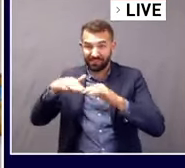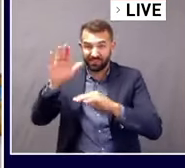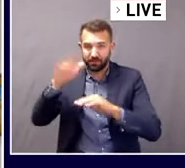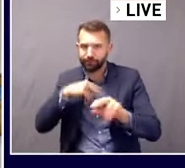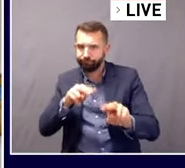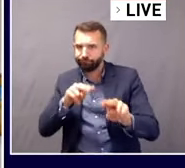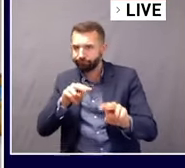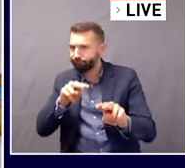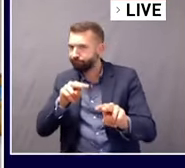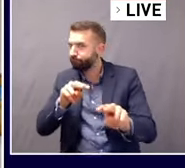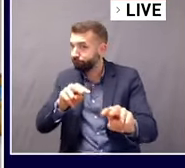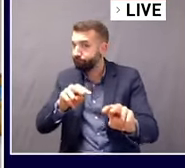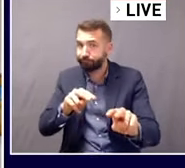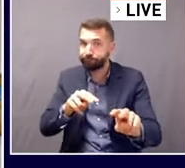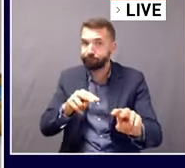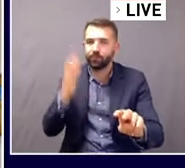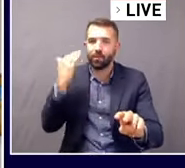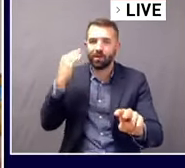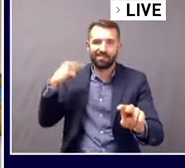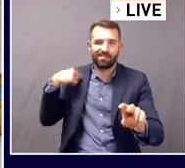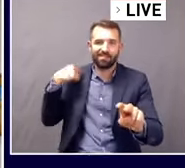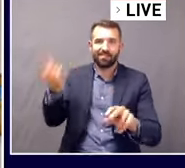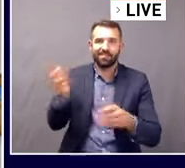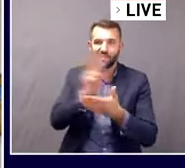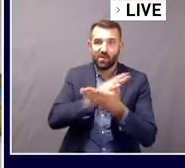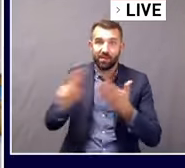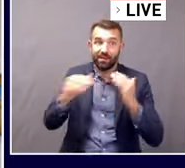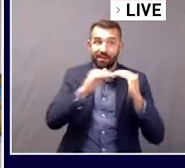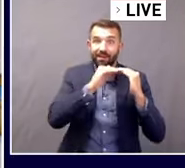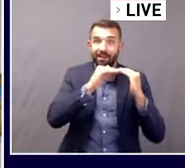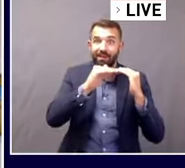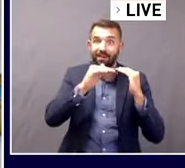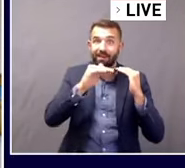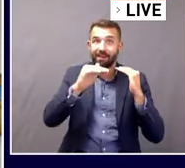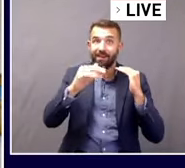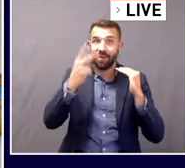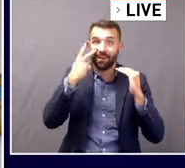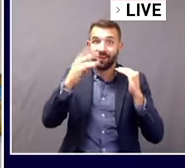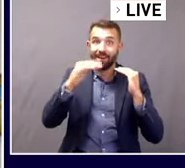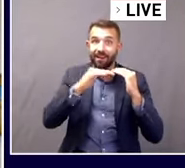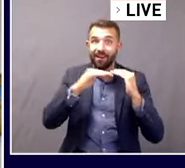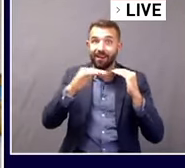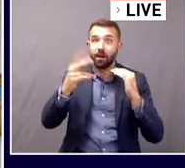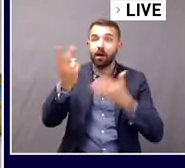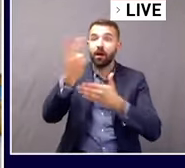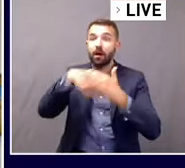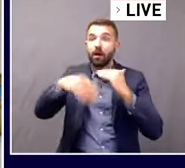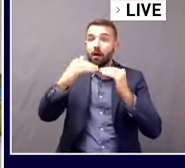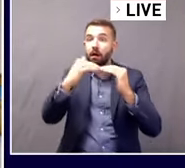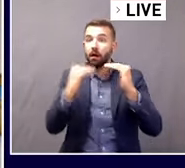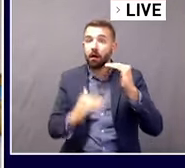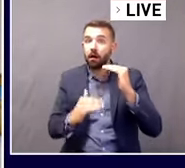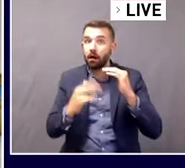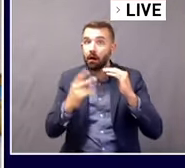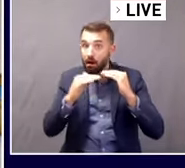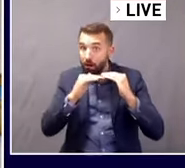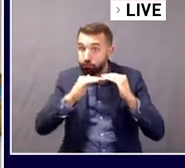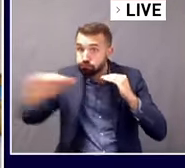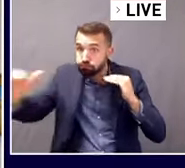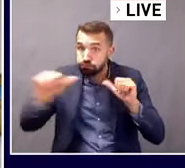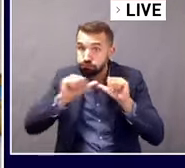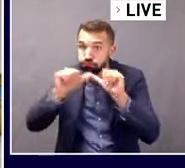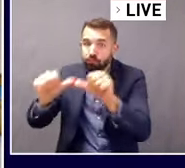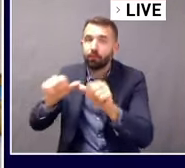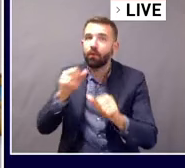the change that you've seen is something that's a day-to-day variation versus an actual potential epidemiological